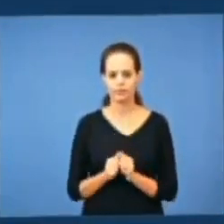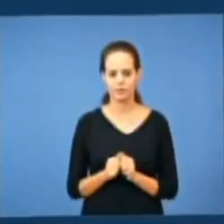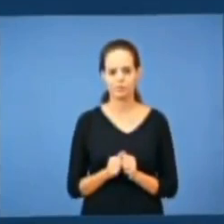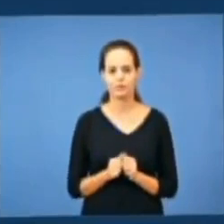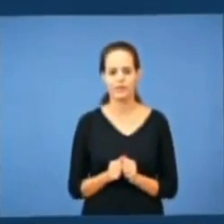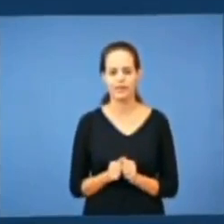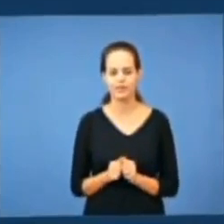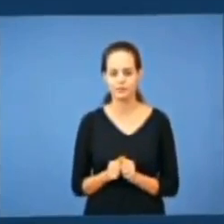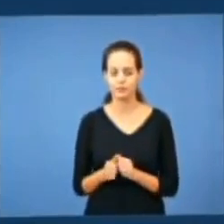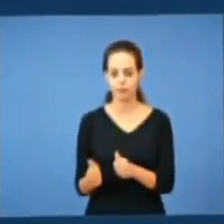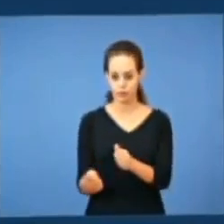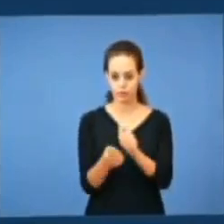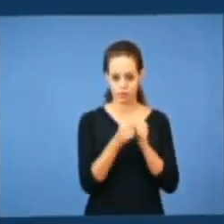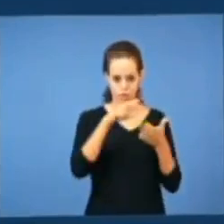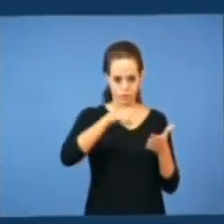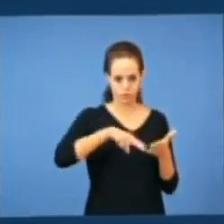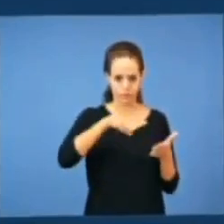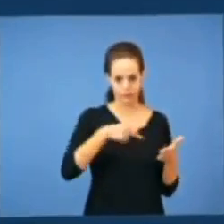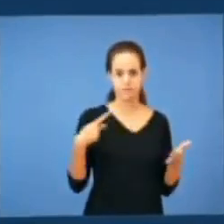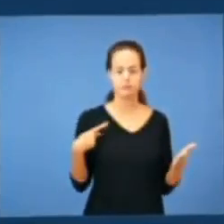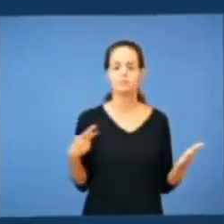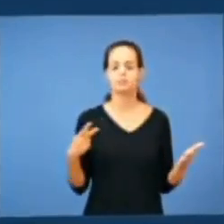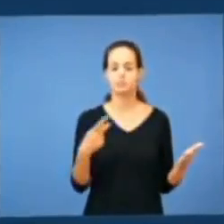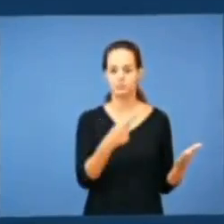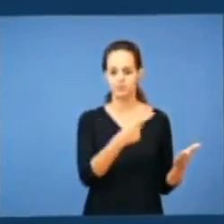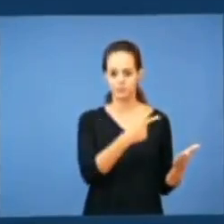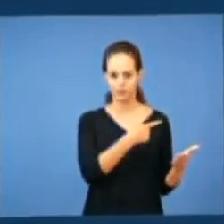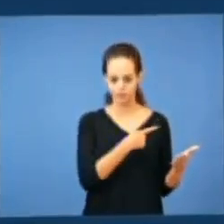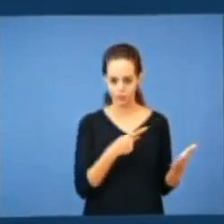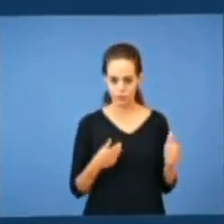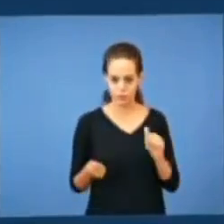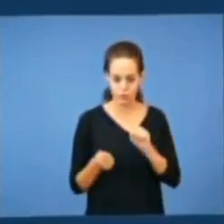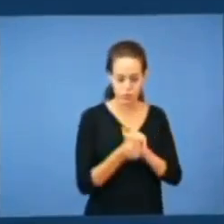For Peter 1 Peter 5:1,